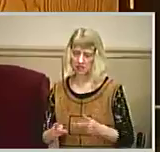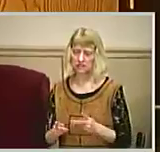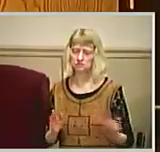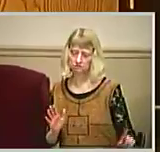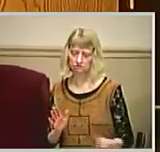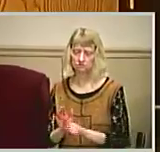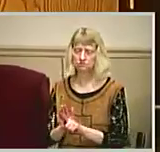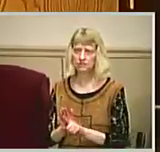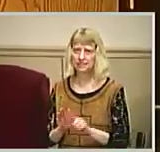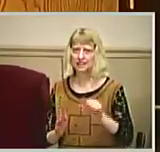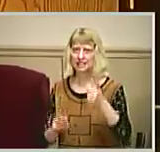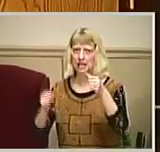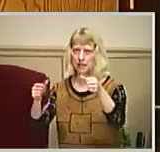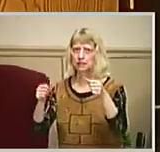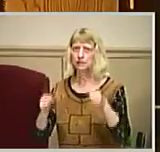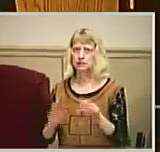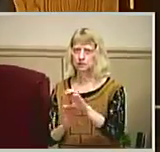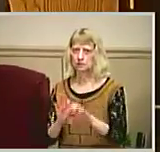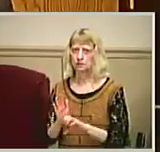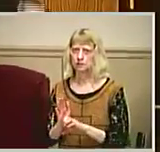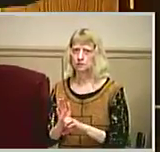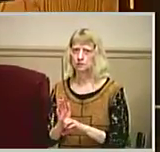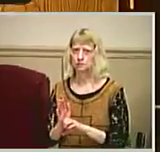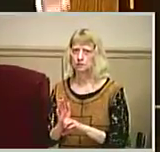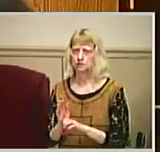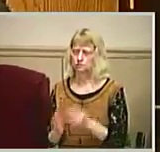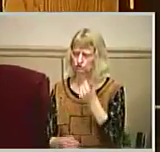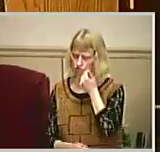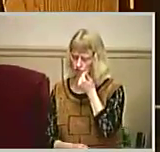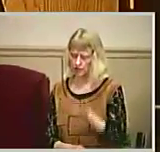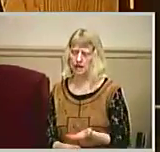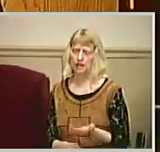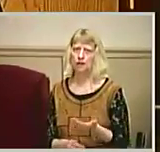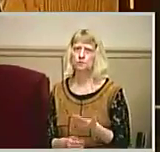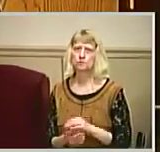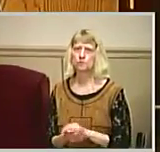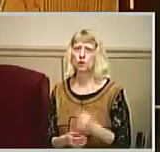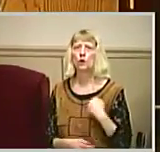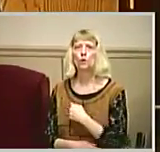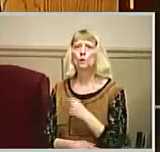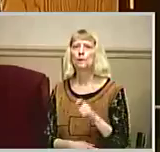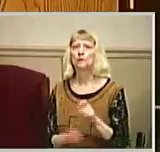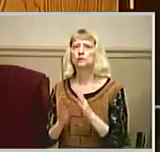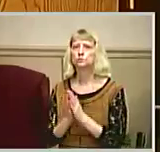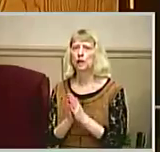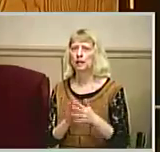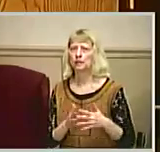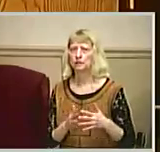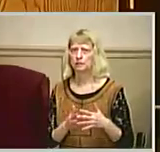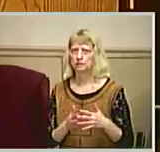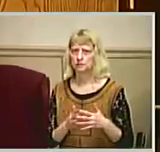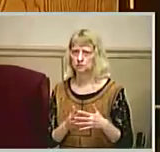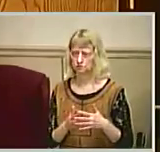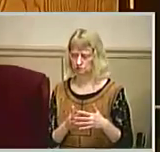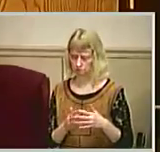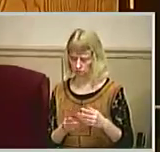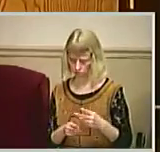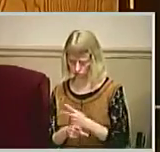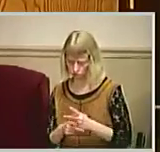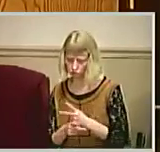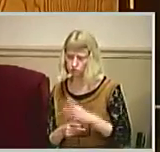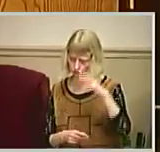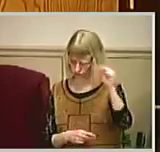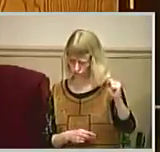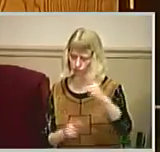have the Ten Commandments posted in front of a building. How shameful. Listen, we need to pray that our administration will work to